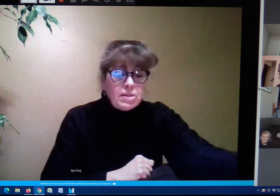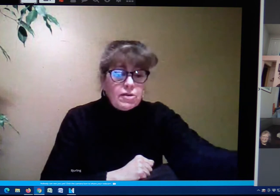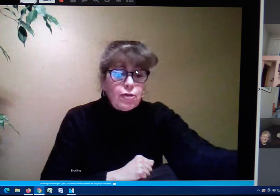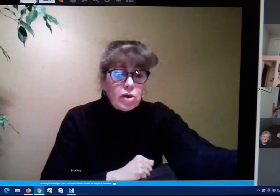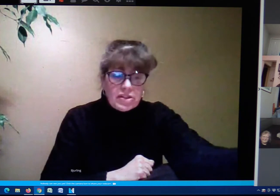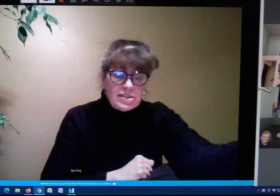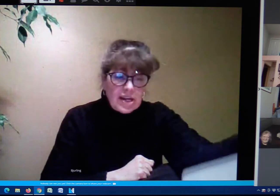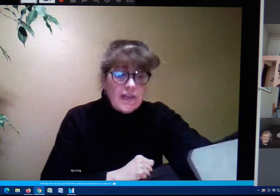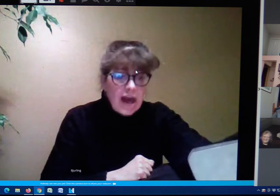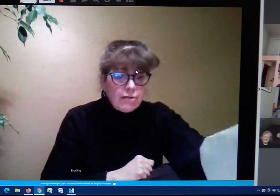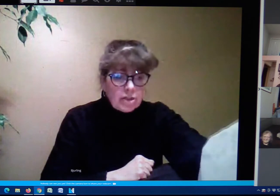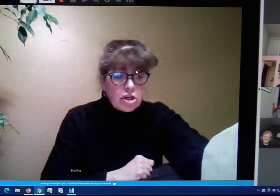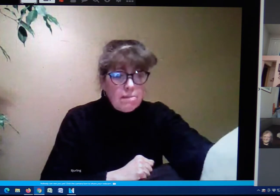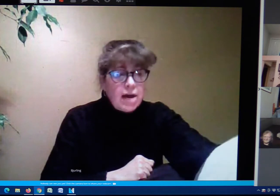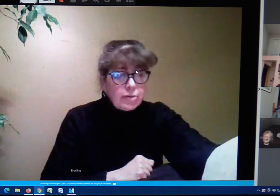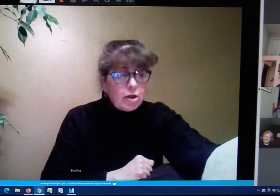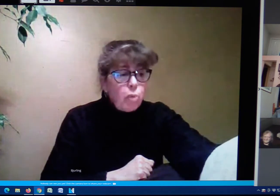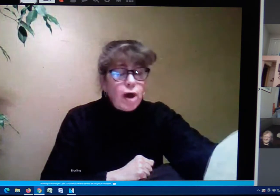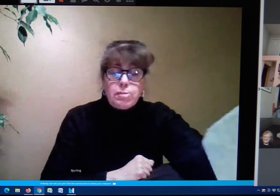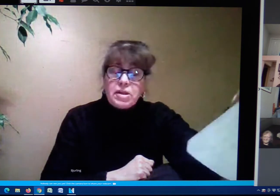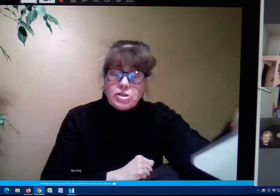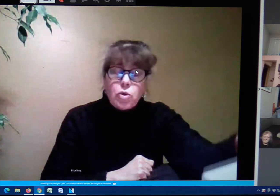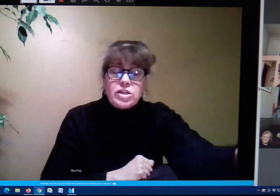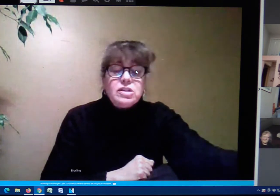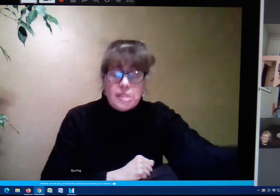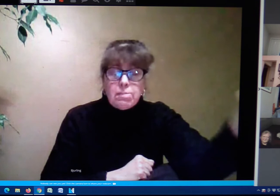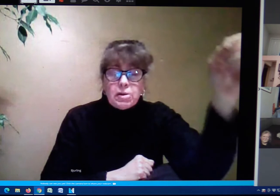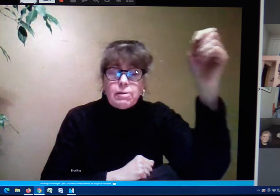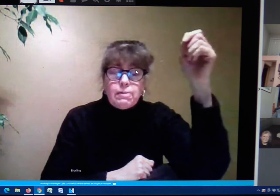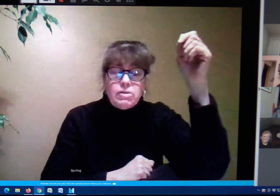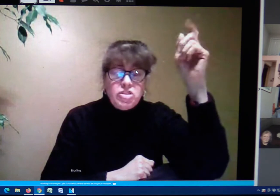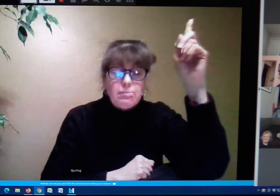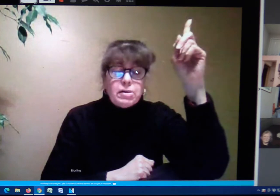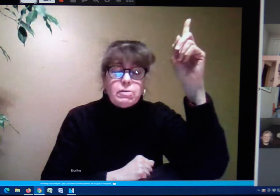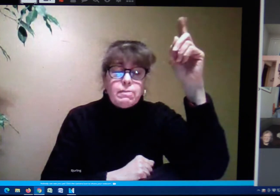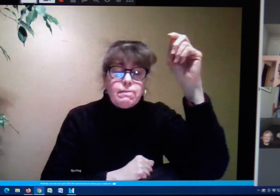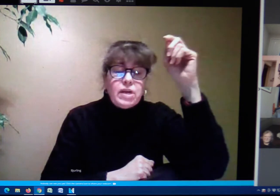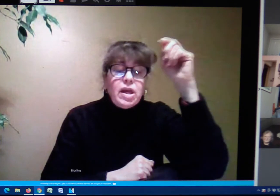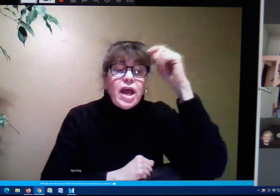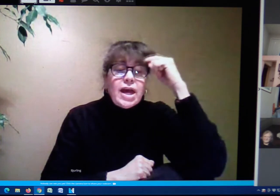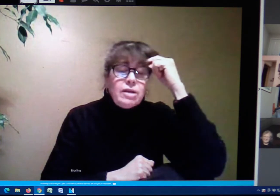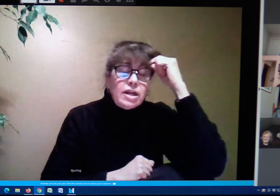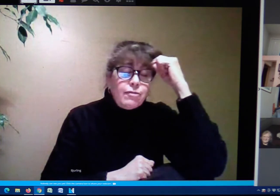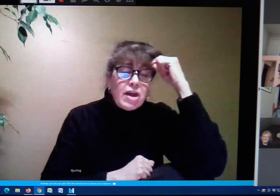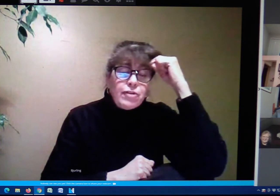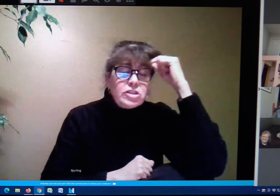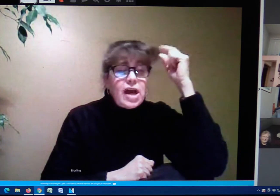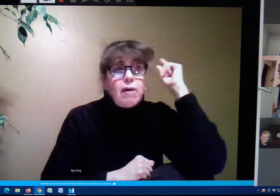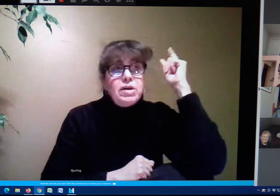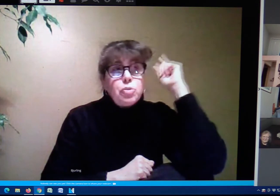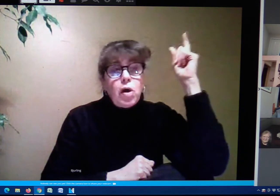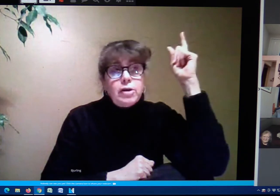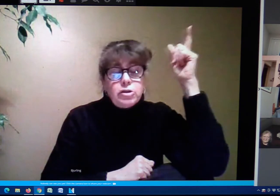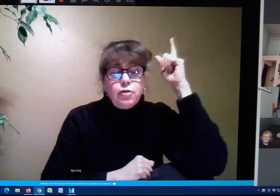use a family of four, the state average amount, their water bill is going to double. Double. And in